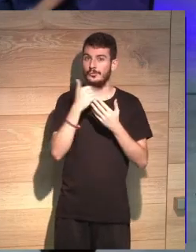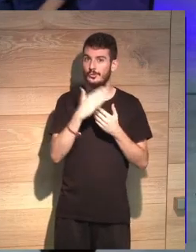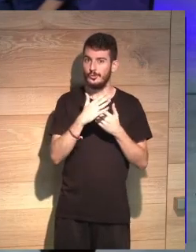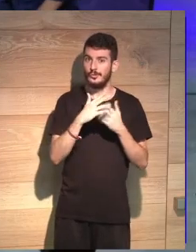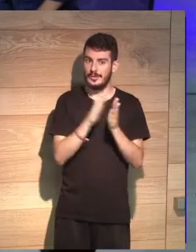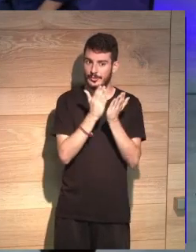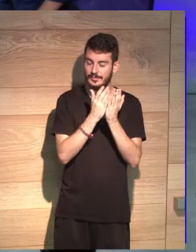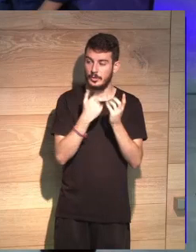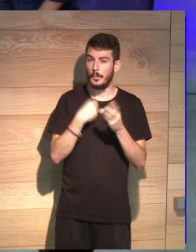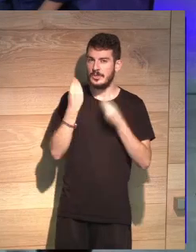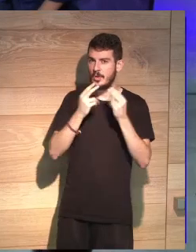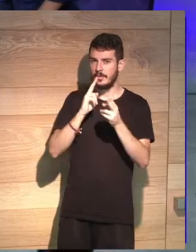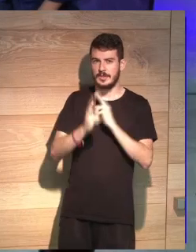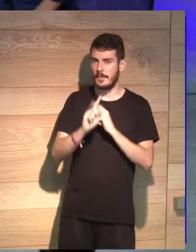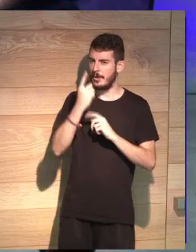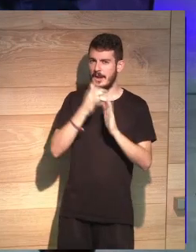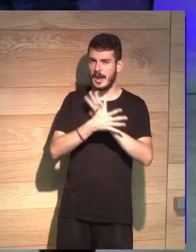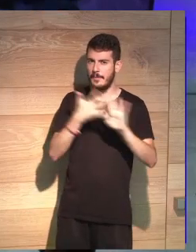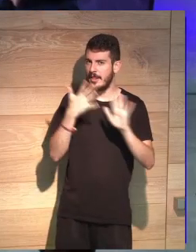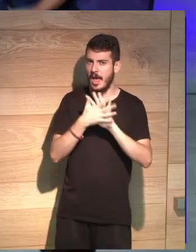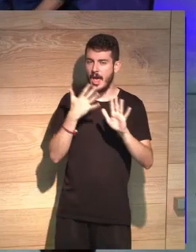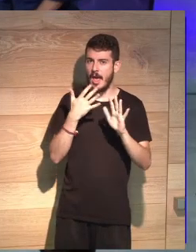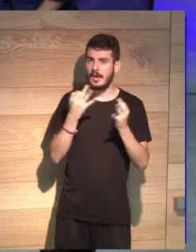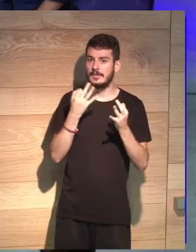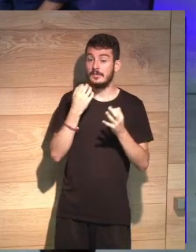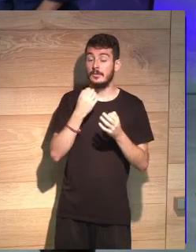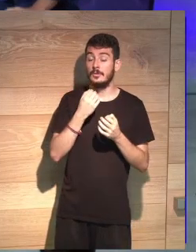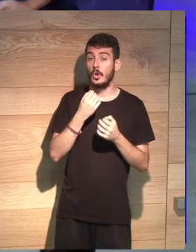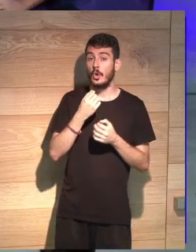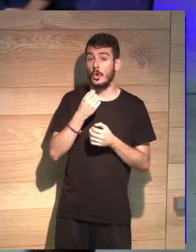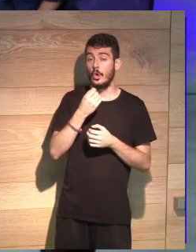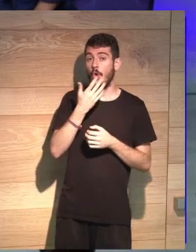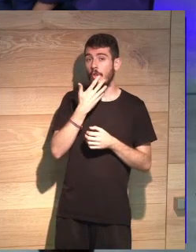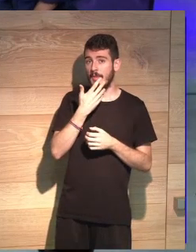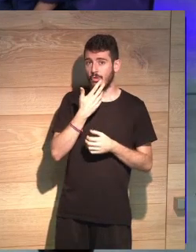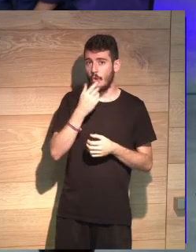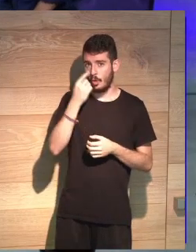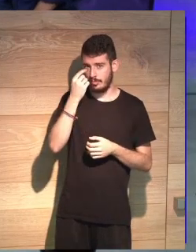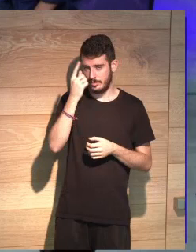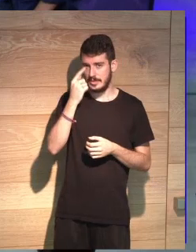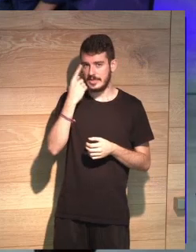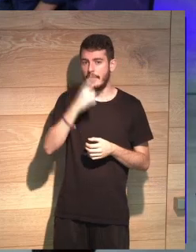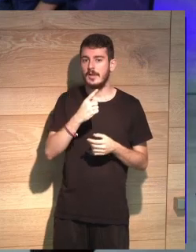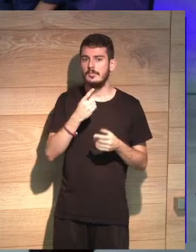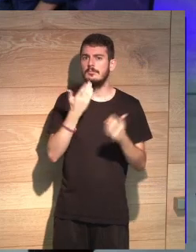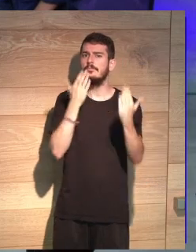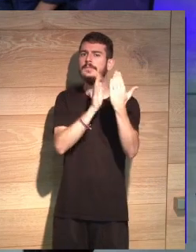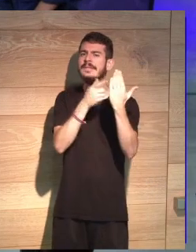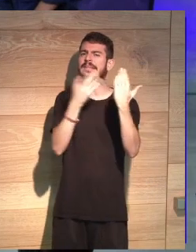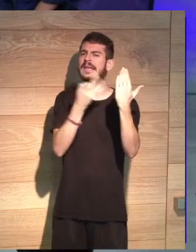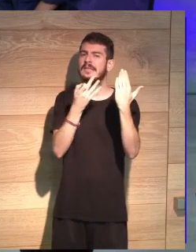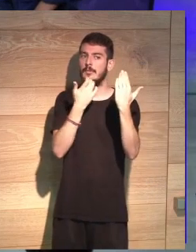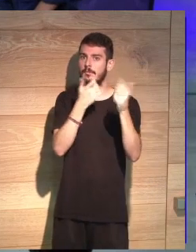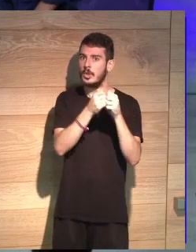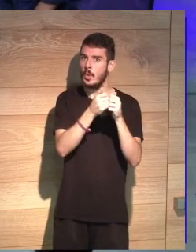this. Well, a first quick answer to your question is knowledge. To